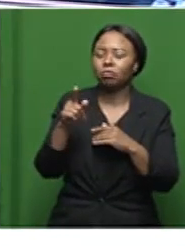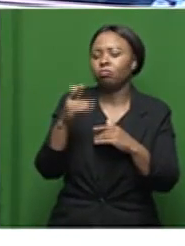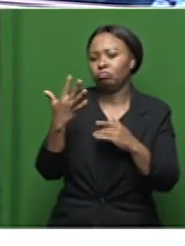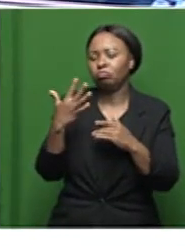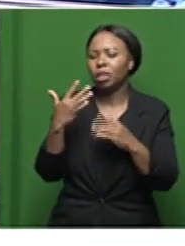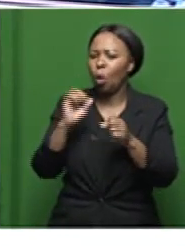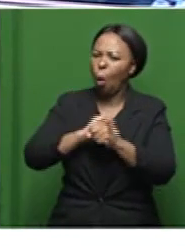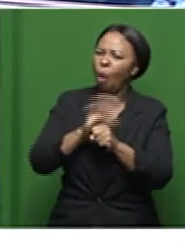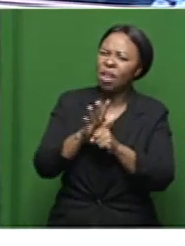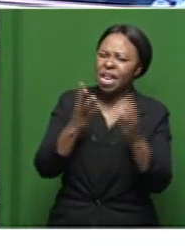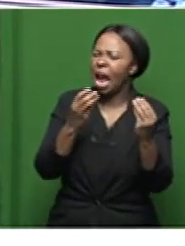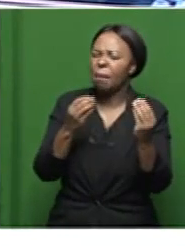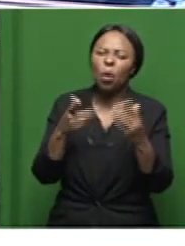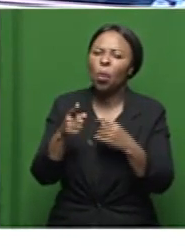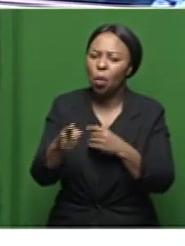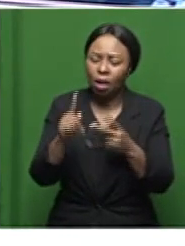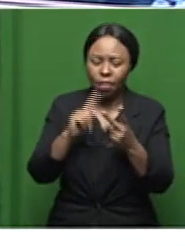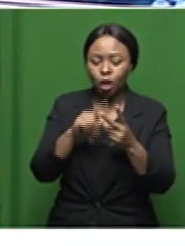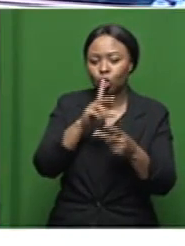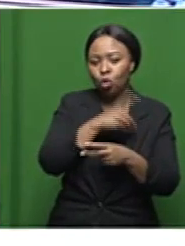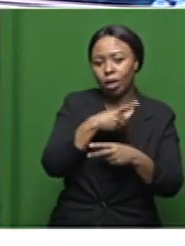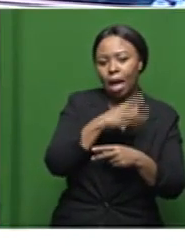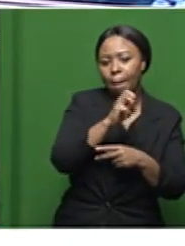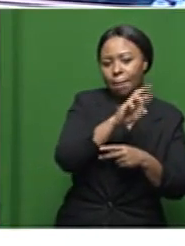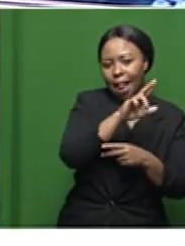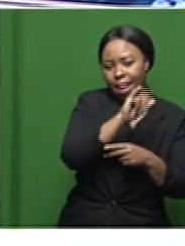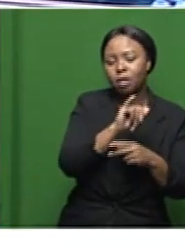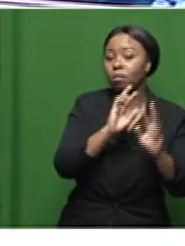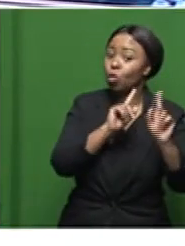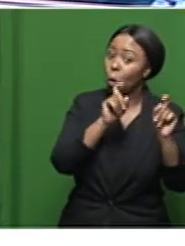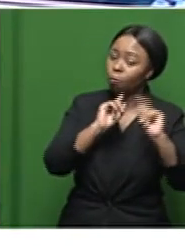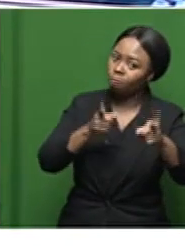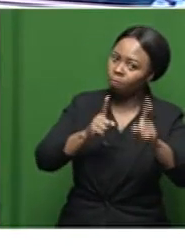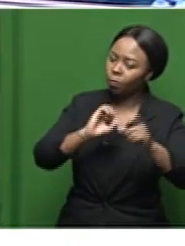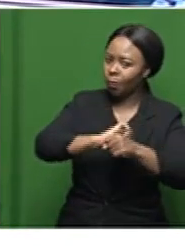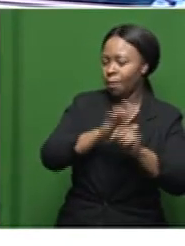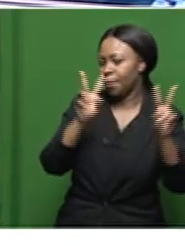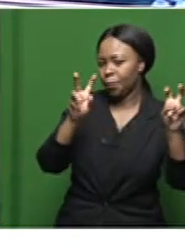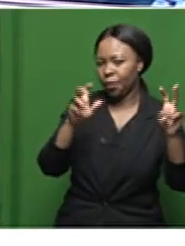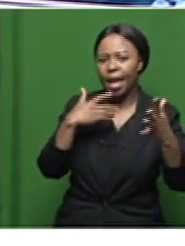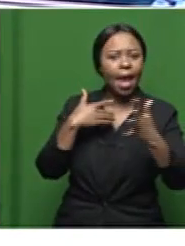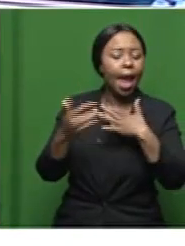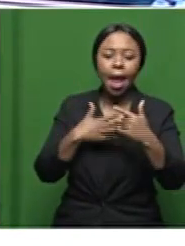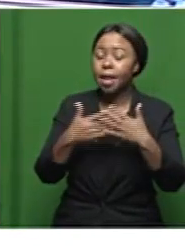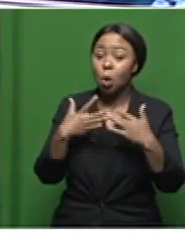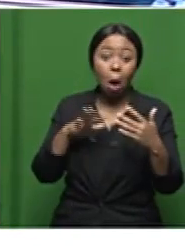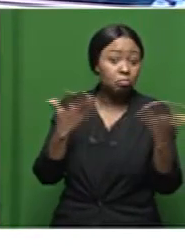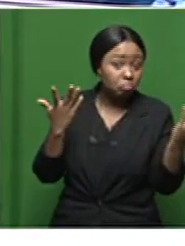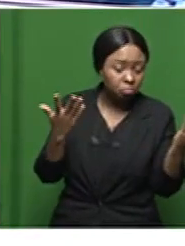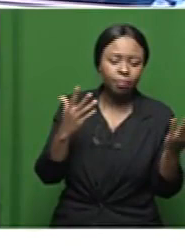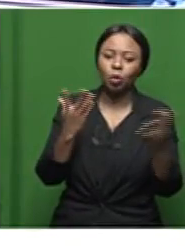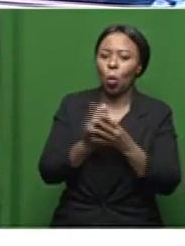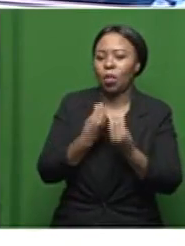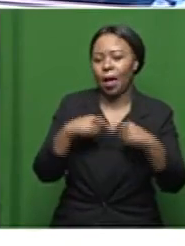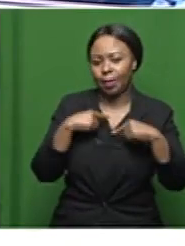South African COVID-19 numbers, and we'll speak to Dr. Marlon McKay to answer your questions around COVID-19, and anything else that you may have on your mind. Stay with